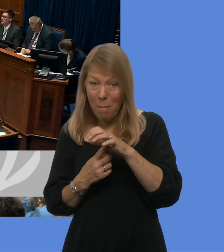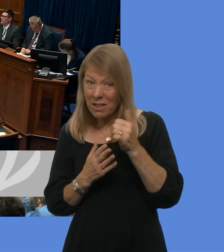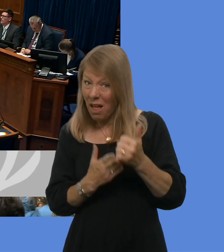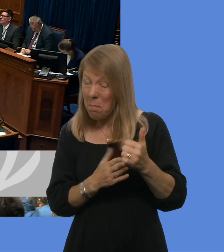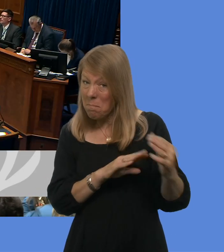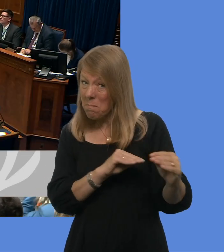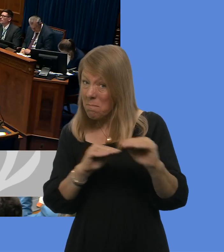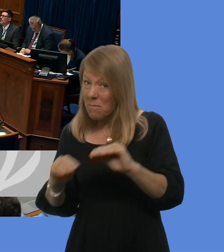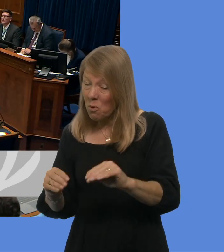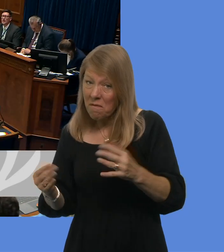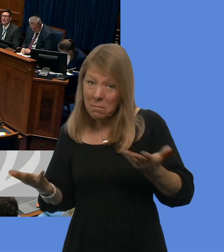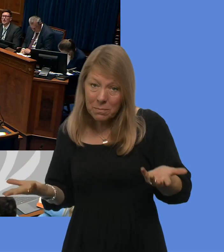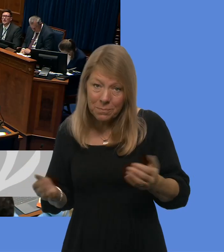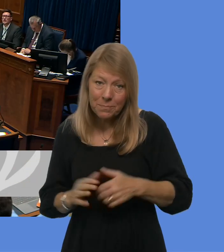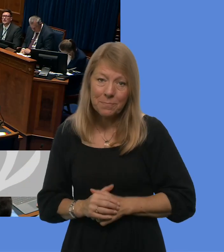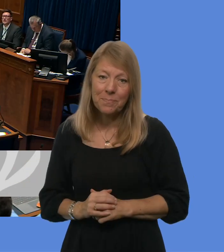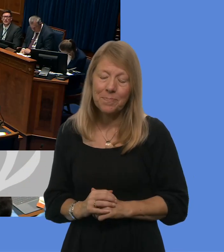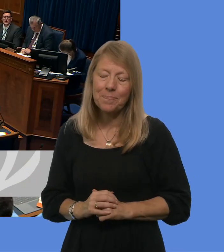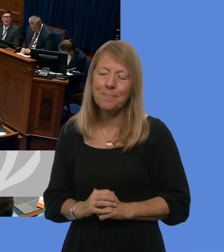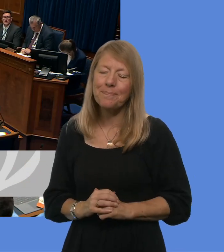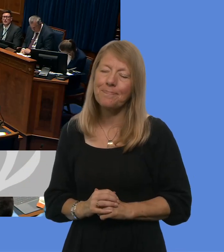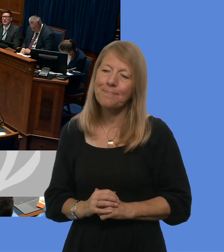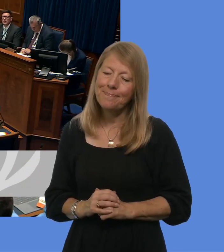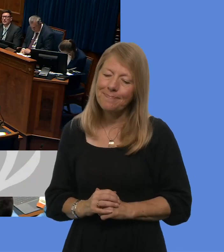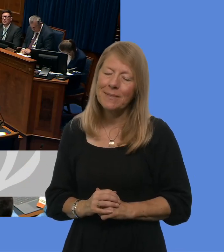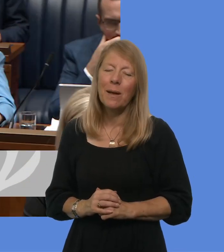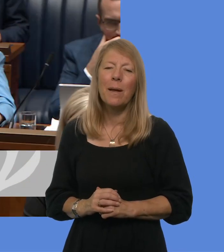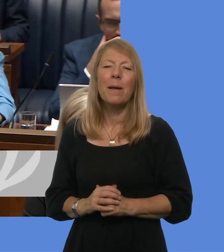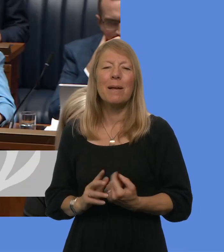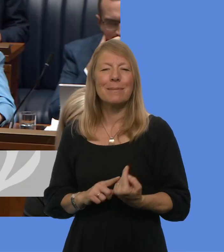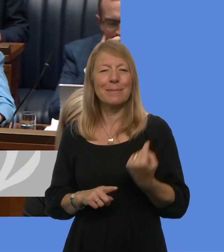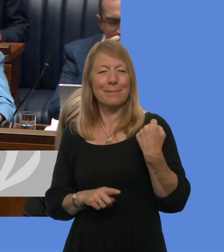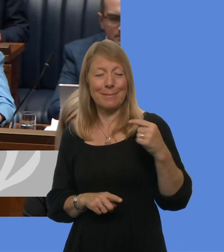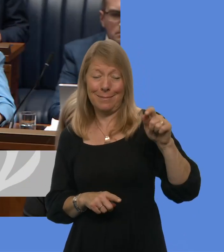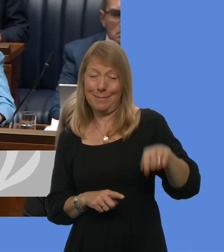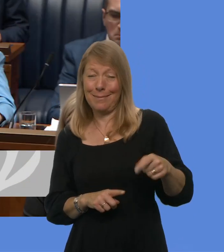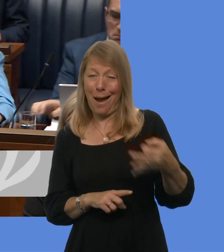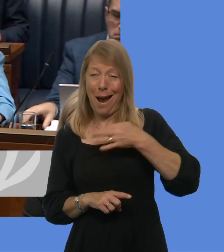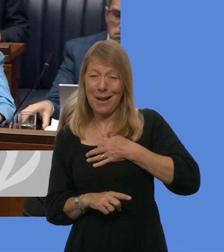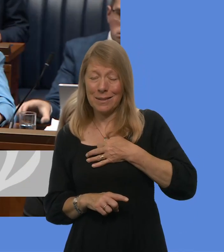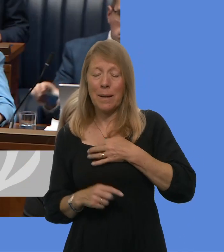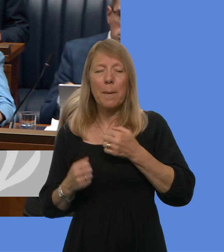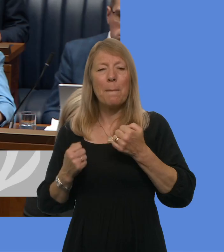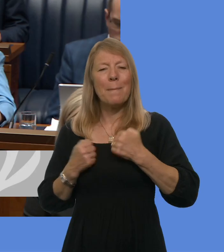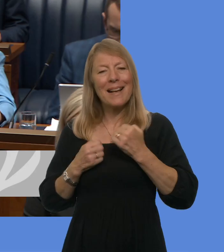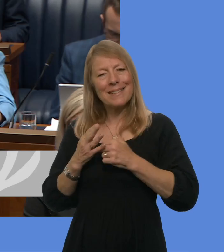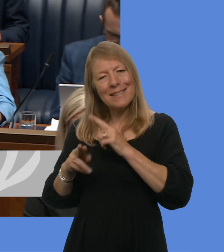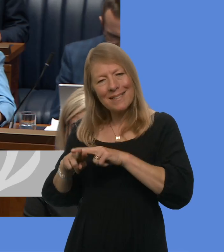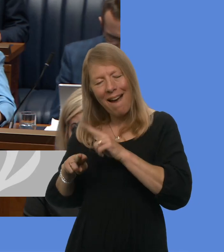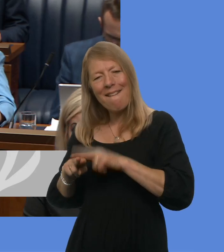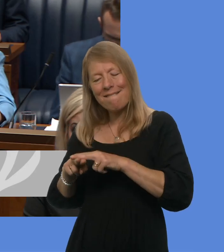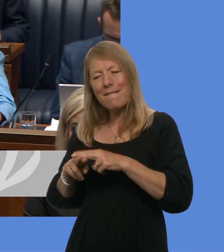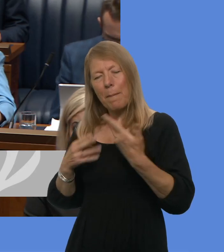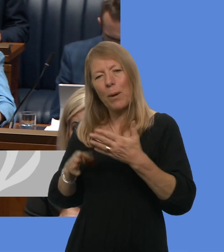it's certainly something that when Mr McNulty raised this with me, my officials have engaged with the Education Authority. I